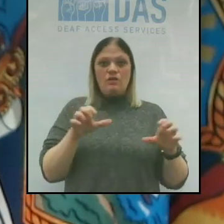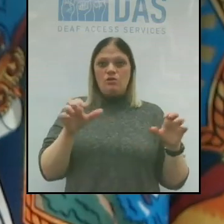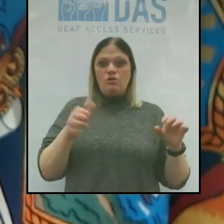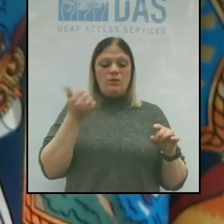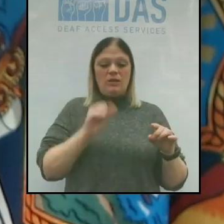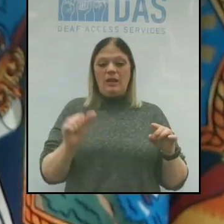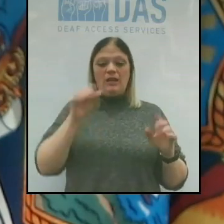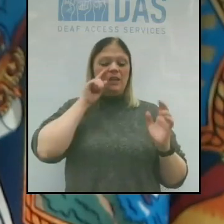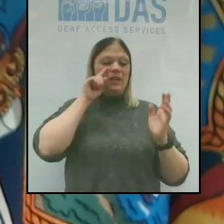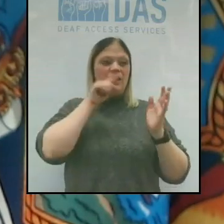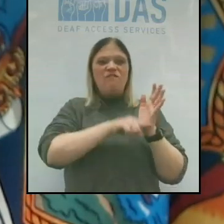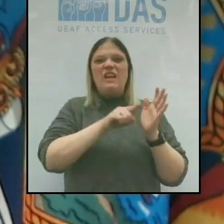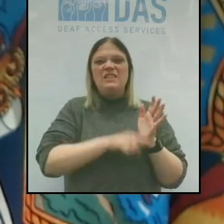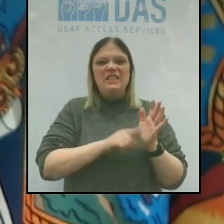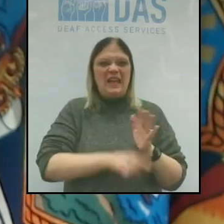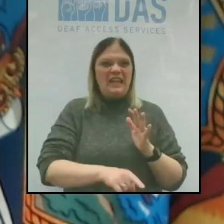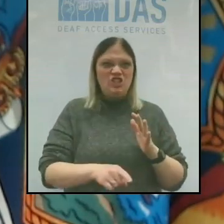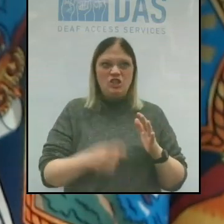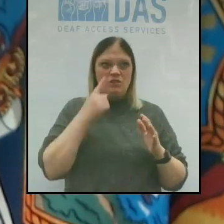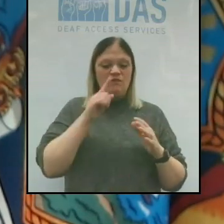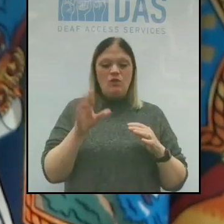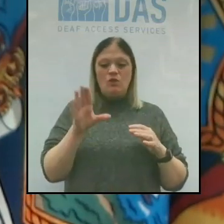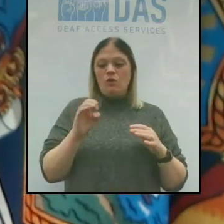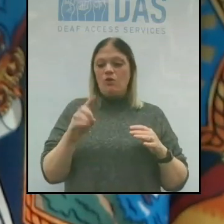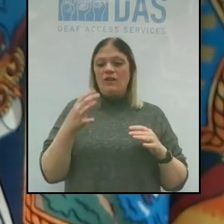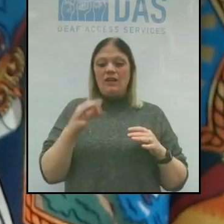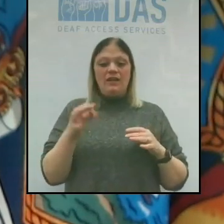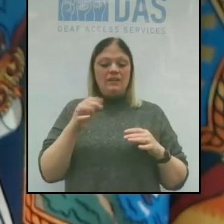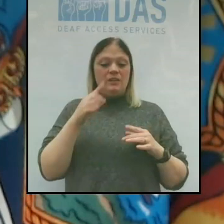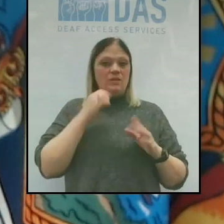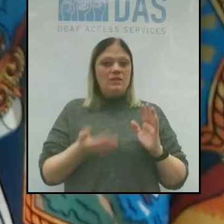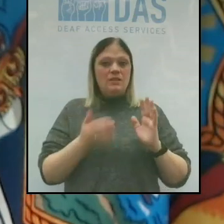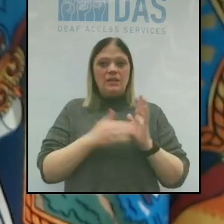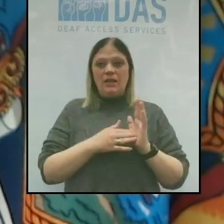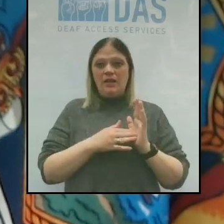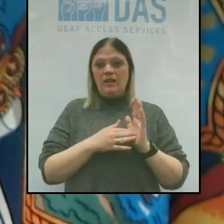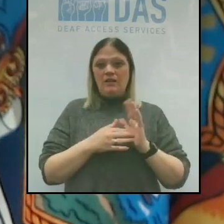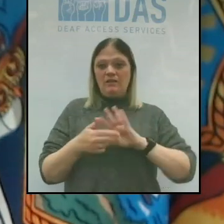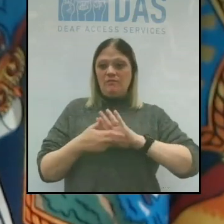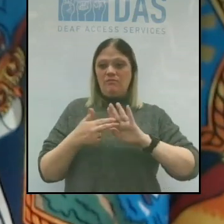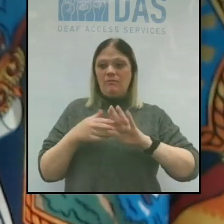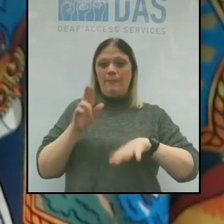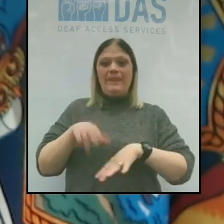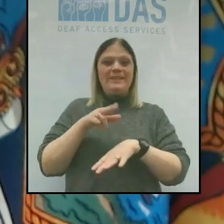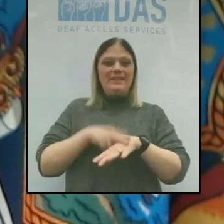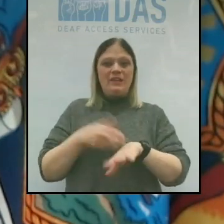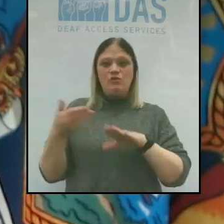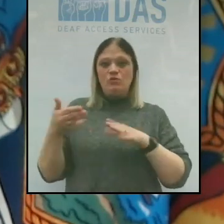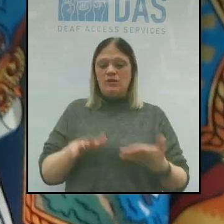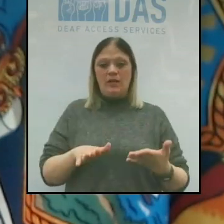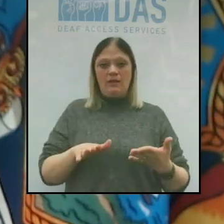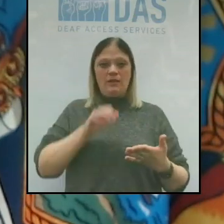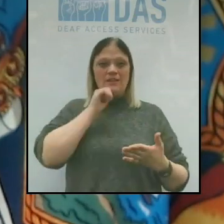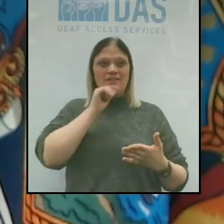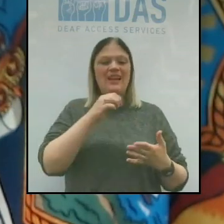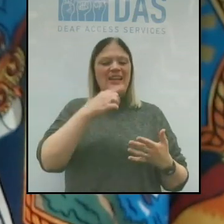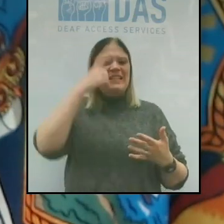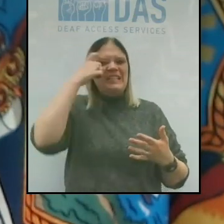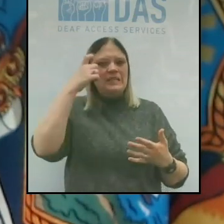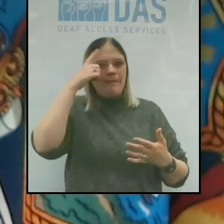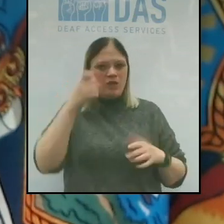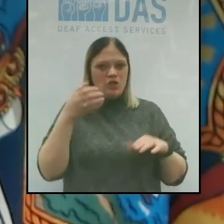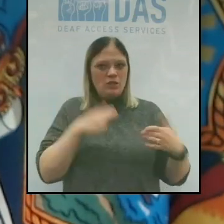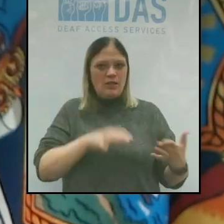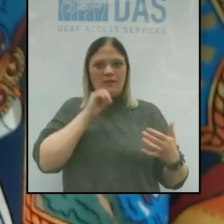any investigations for COVID-19, because again, those are deemed natural deaths. They're not suspicious deaths. They're